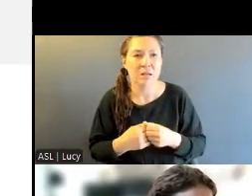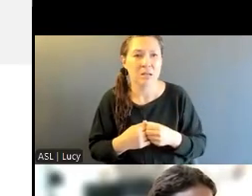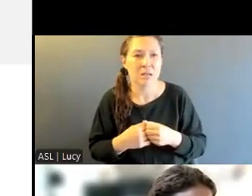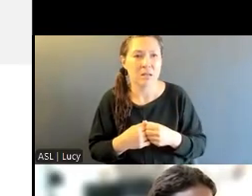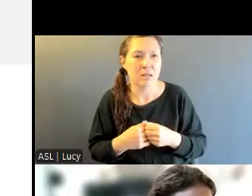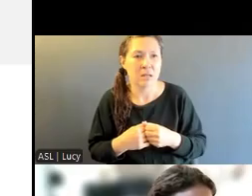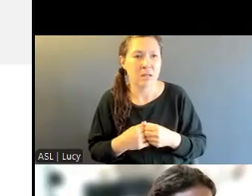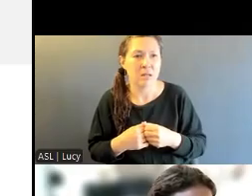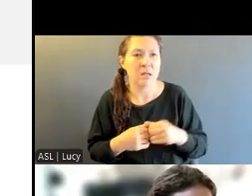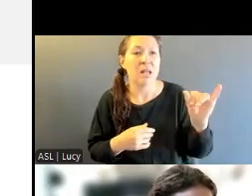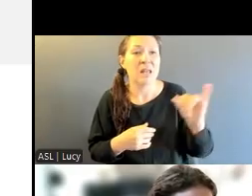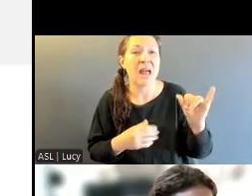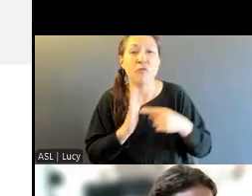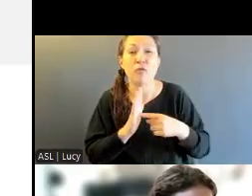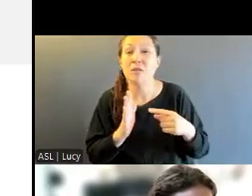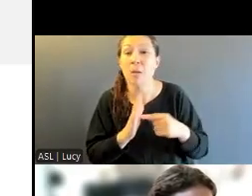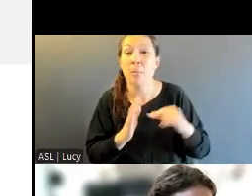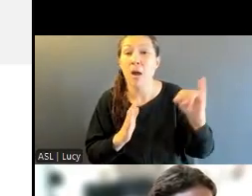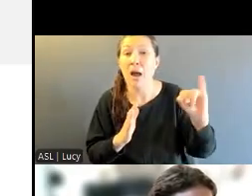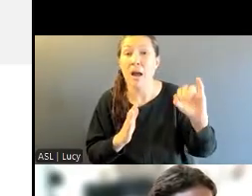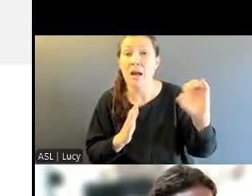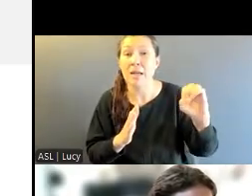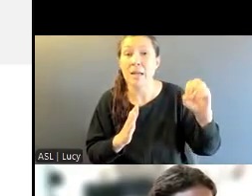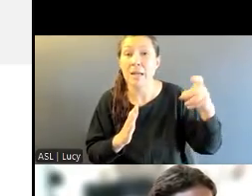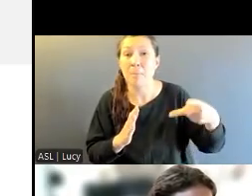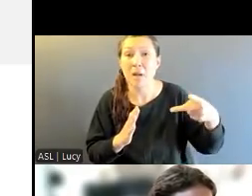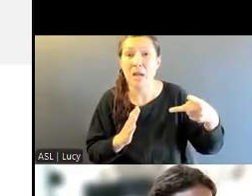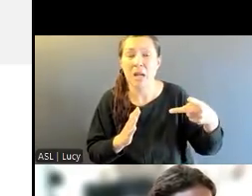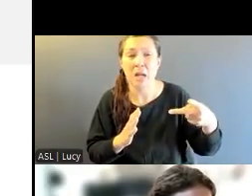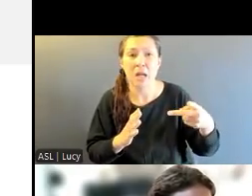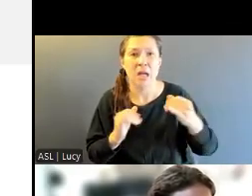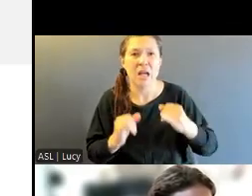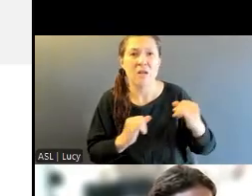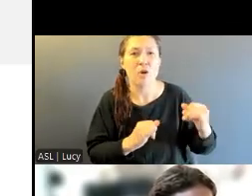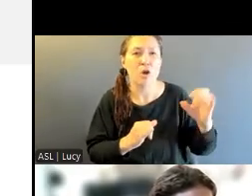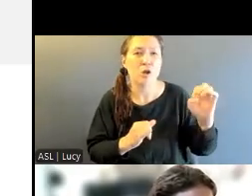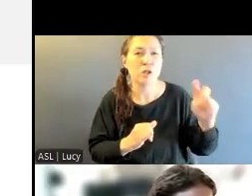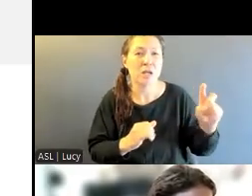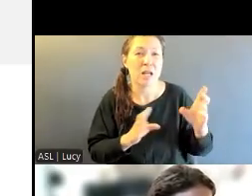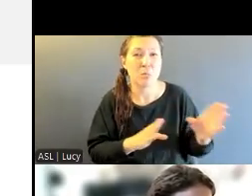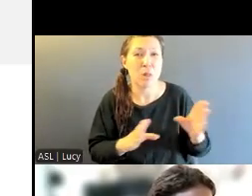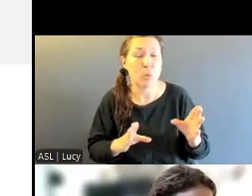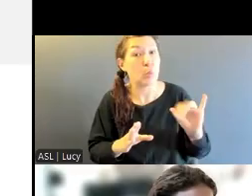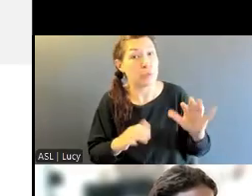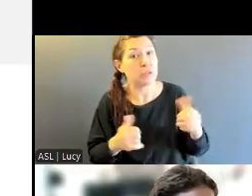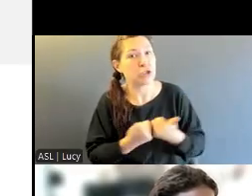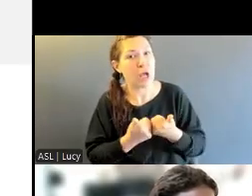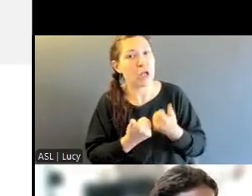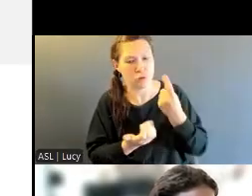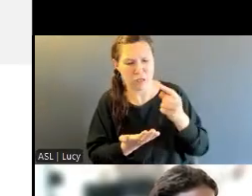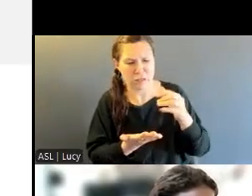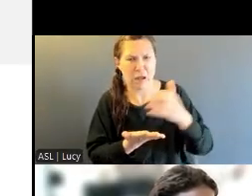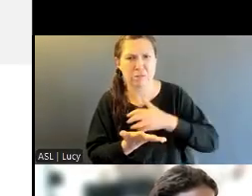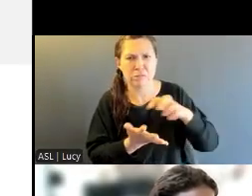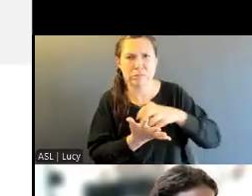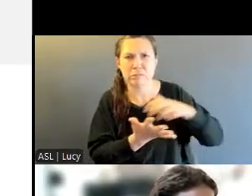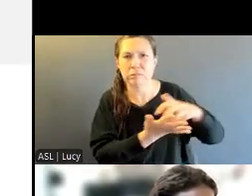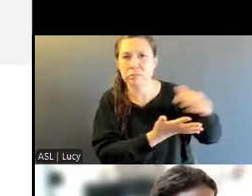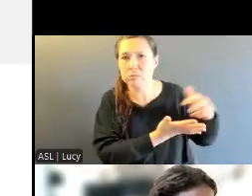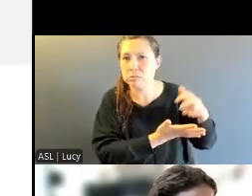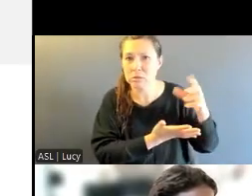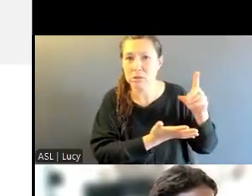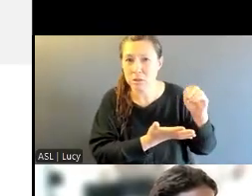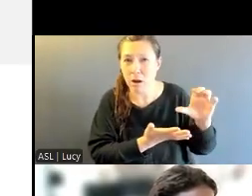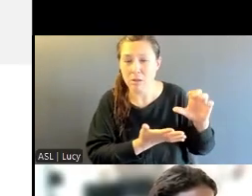education plans or IEPs, making it for sure challenging to understand those plans of service. A second identified barrier